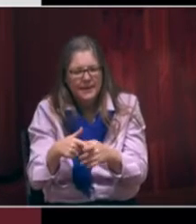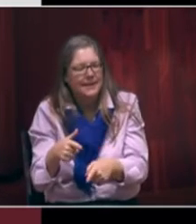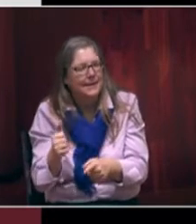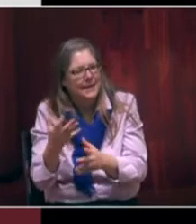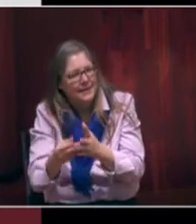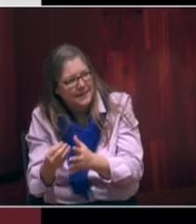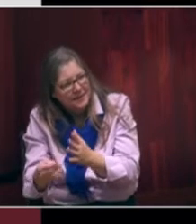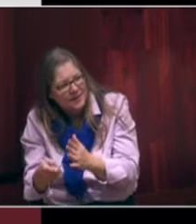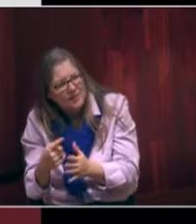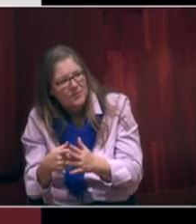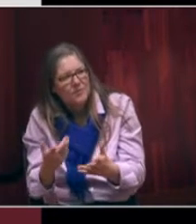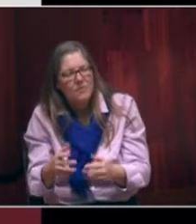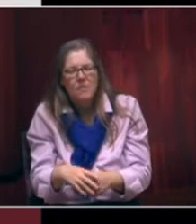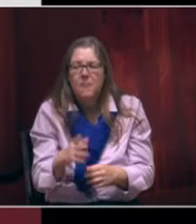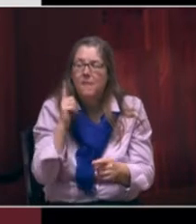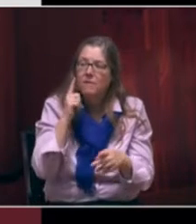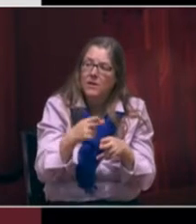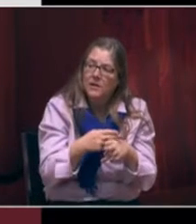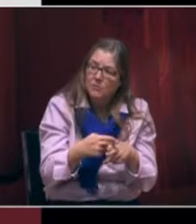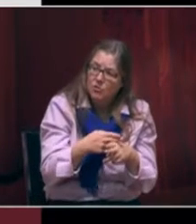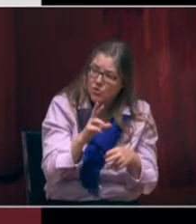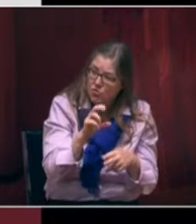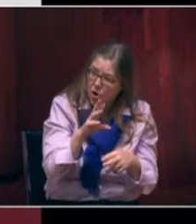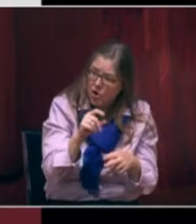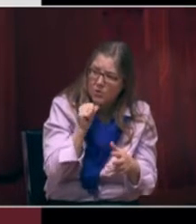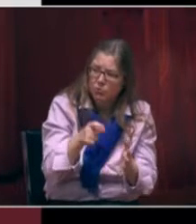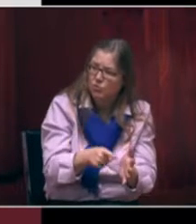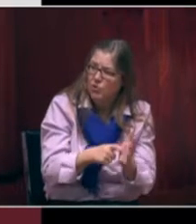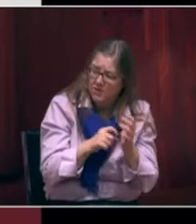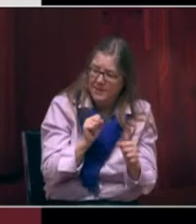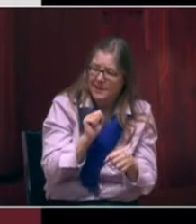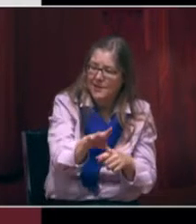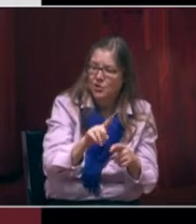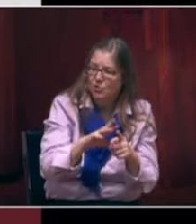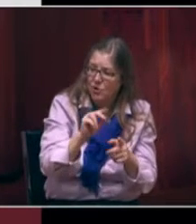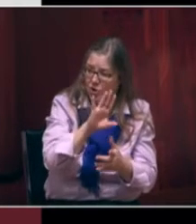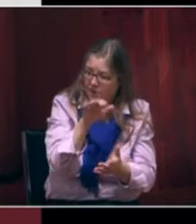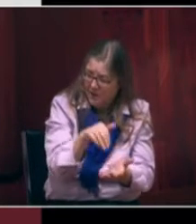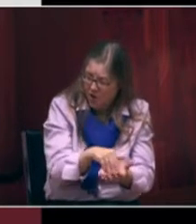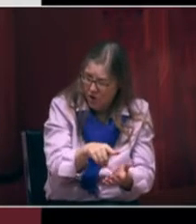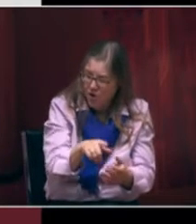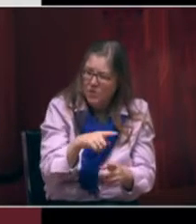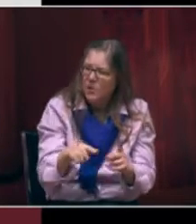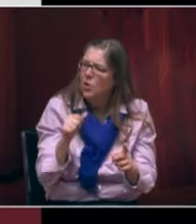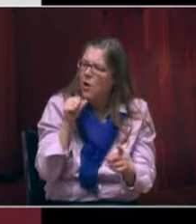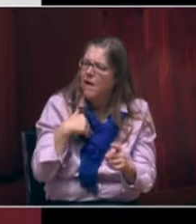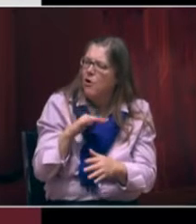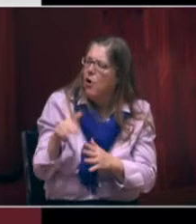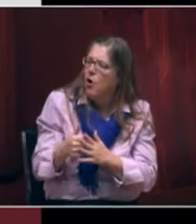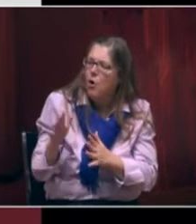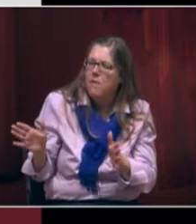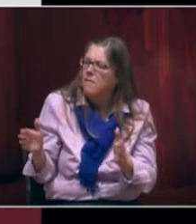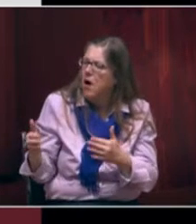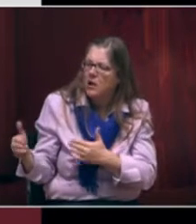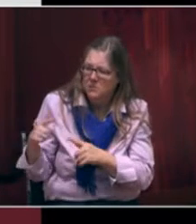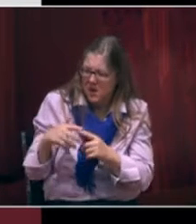aren't attached. Remember, for temporary records, it's not a requirement. You send them to the record center. So we don't have all your box lists, but we have